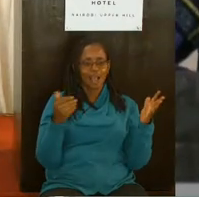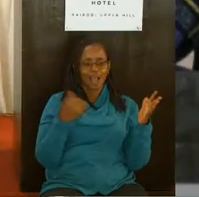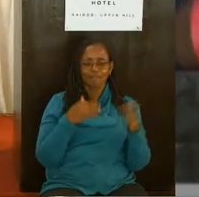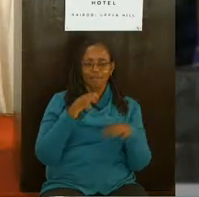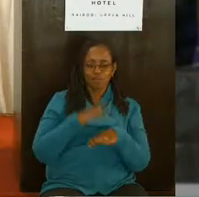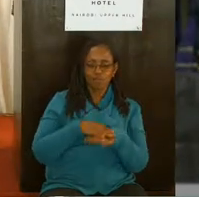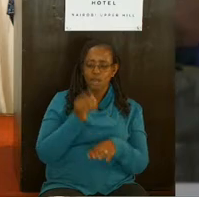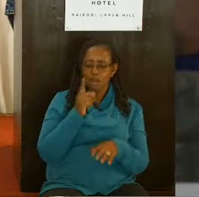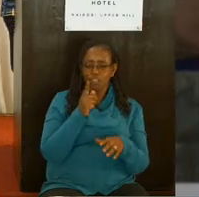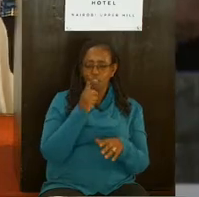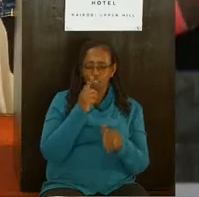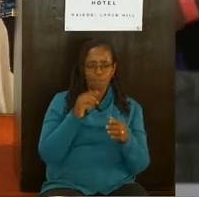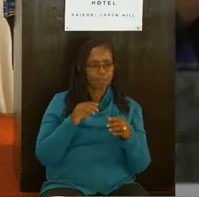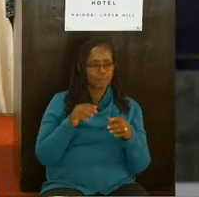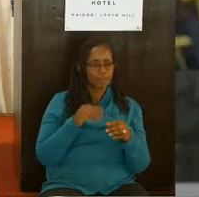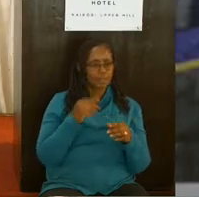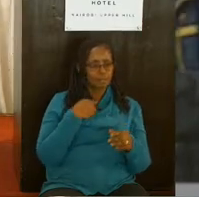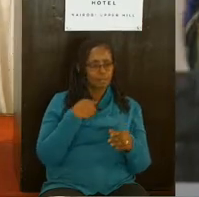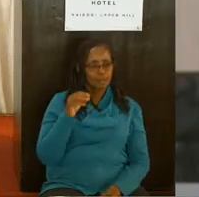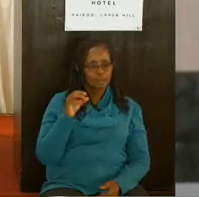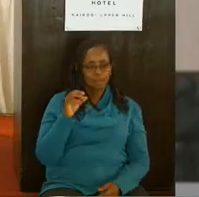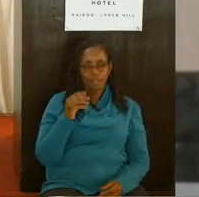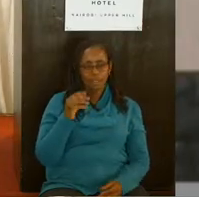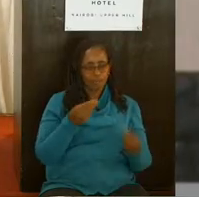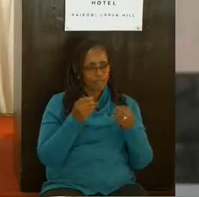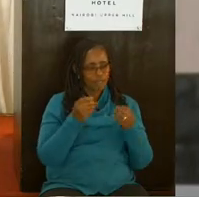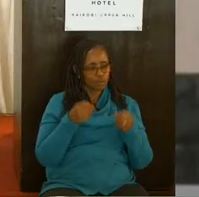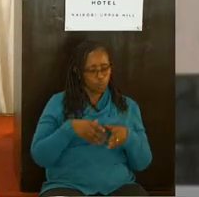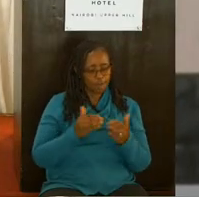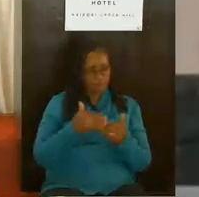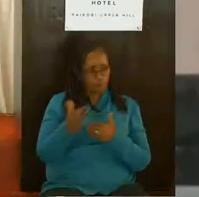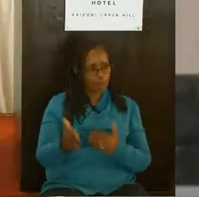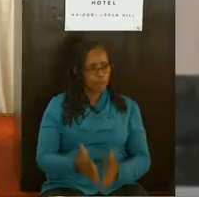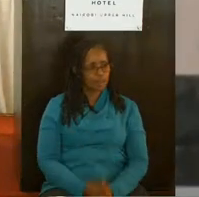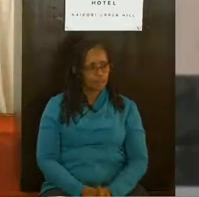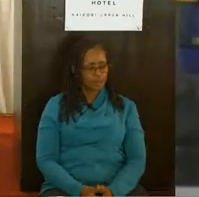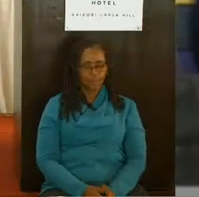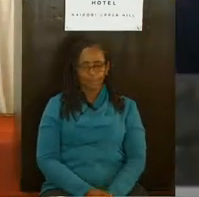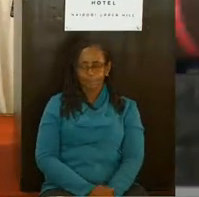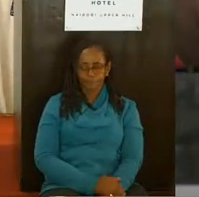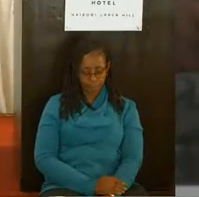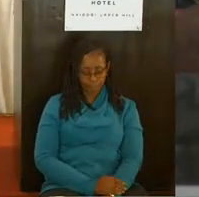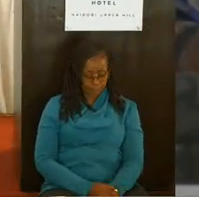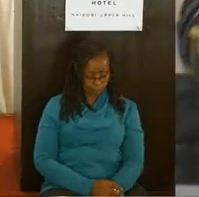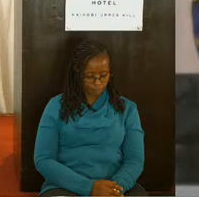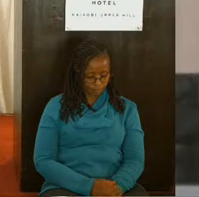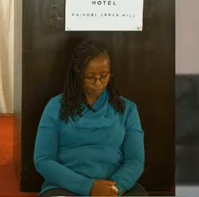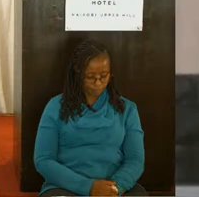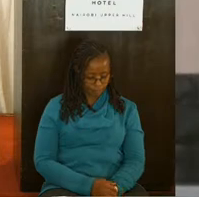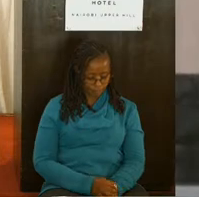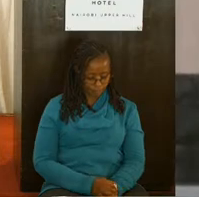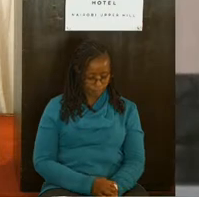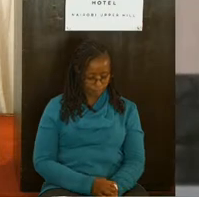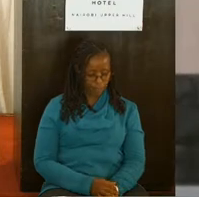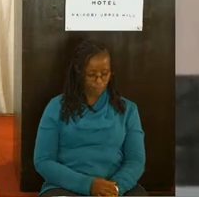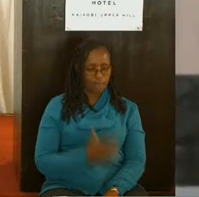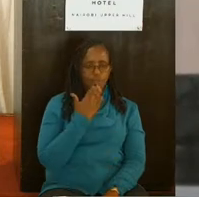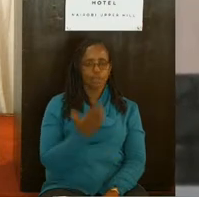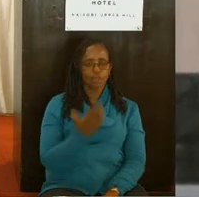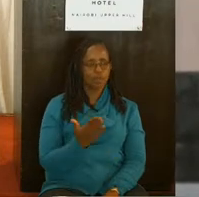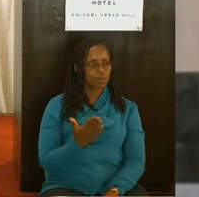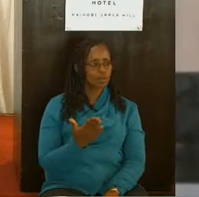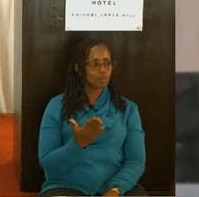a good lunch break maybe Olivia will come and give us the way forward for the lunch but thank you thank you so much thank